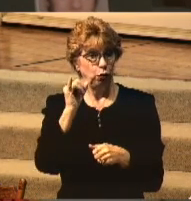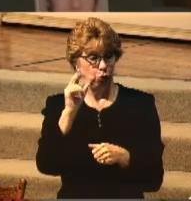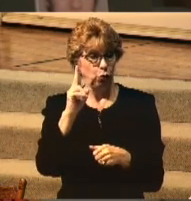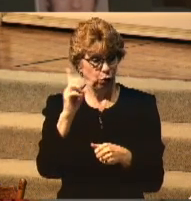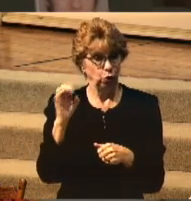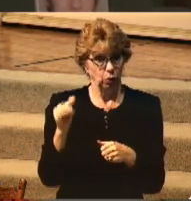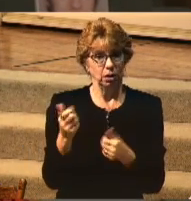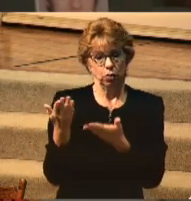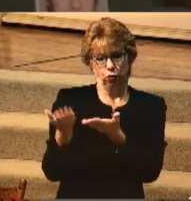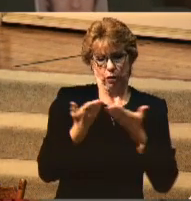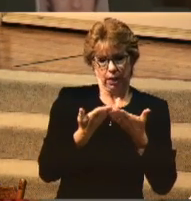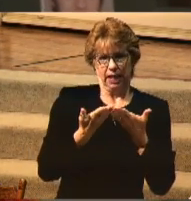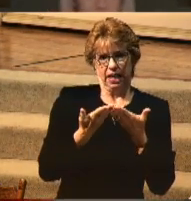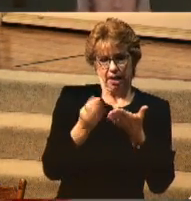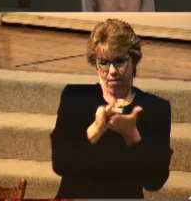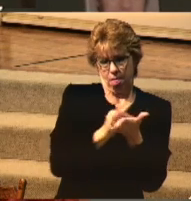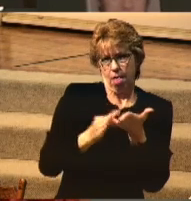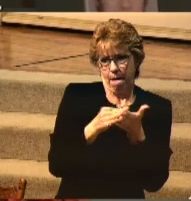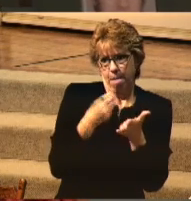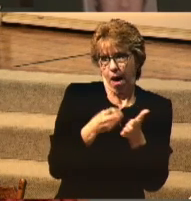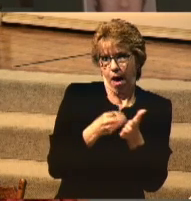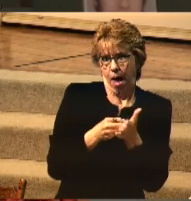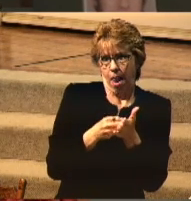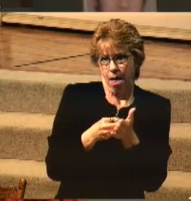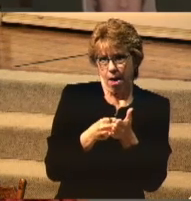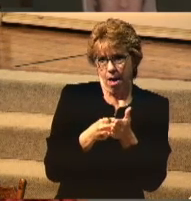of silver, the price of a slave,